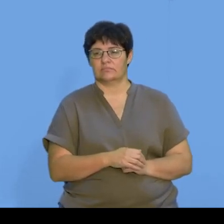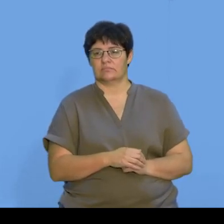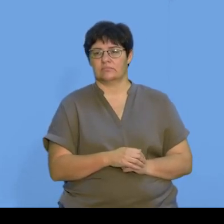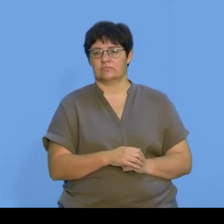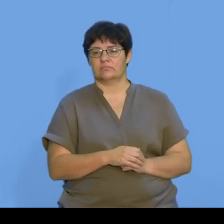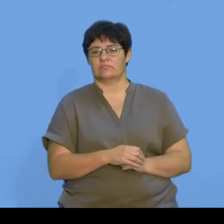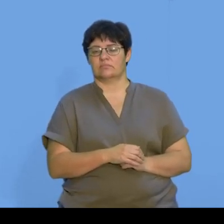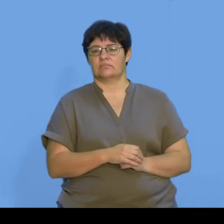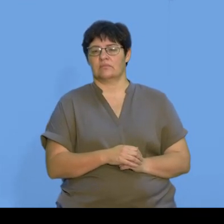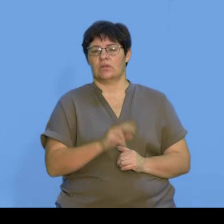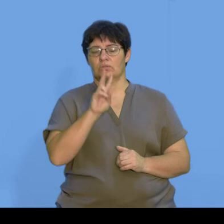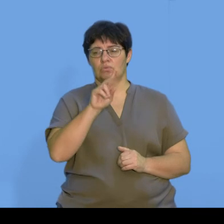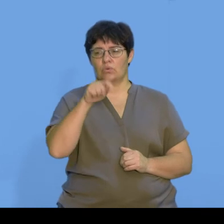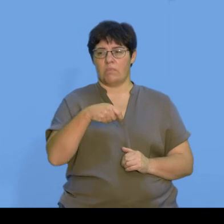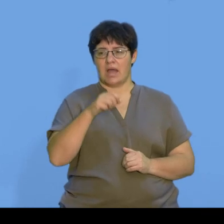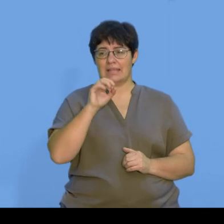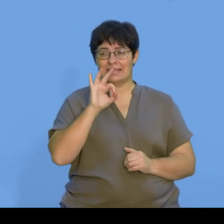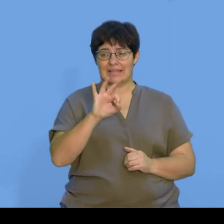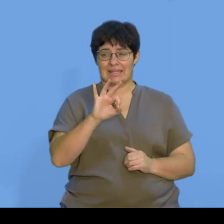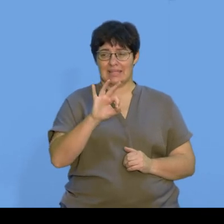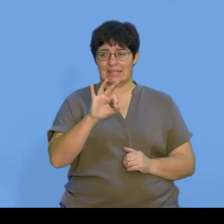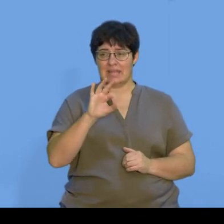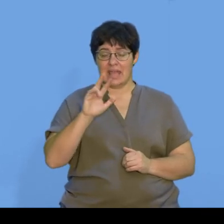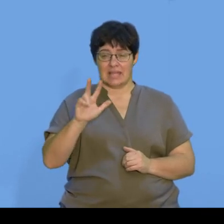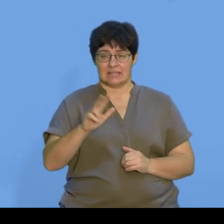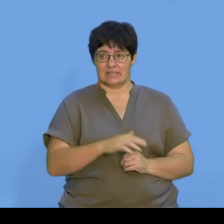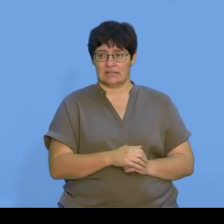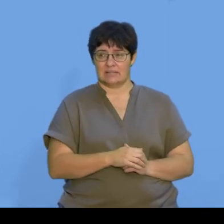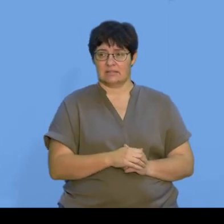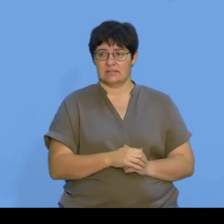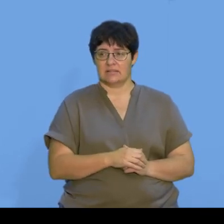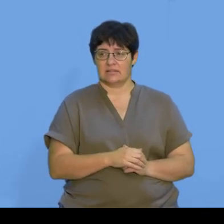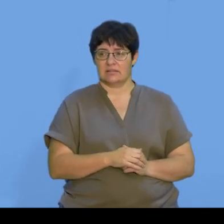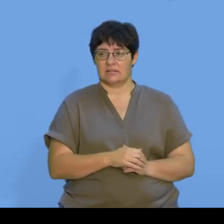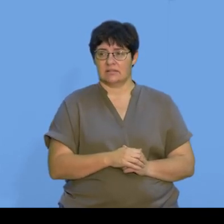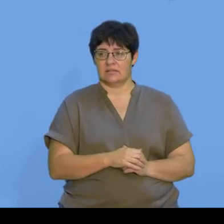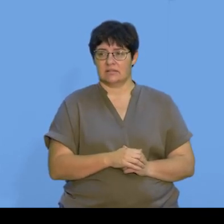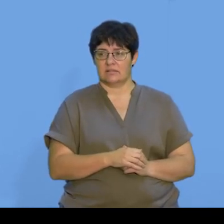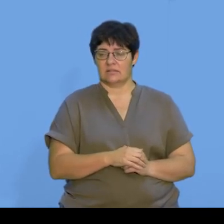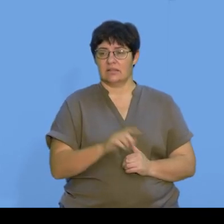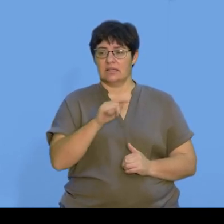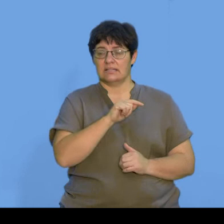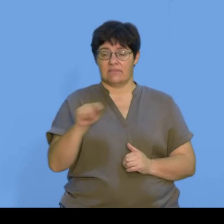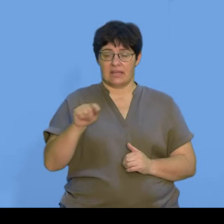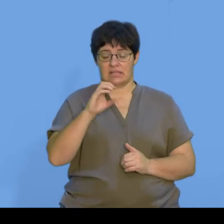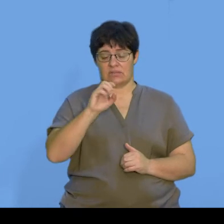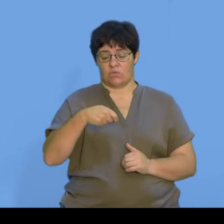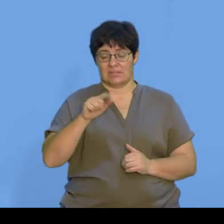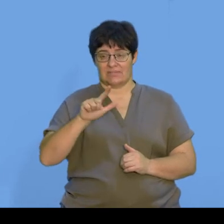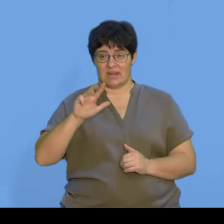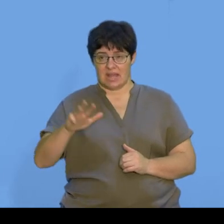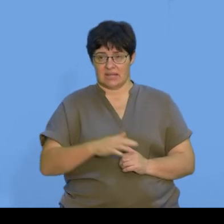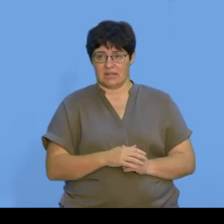simplify the other end, which is 2.38, okay? 2.38 divided